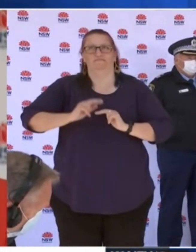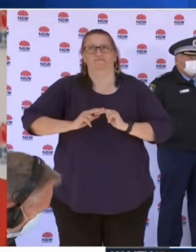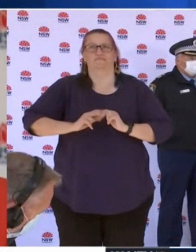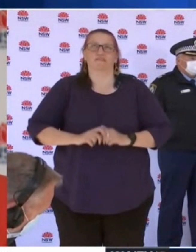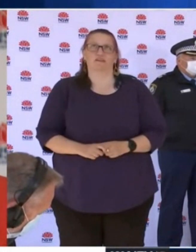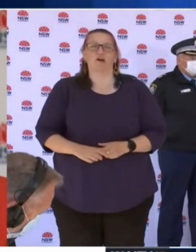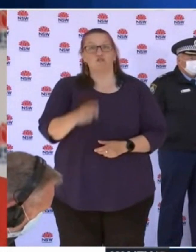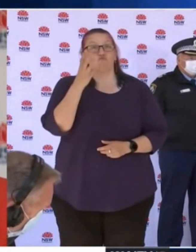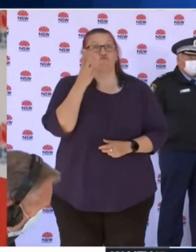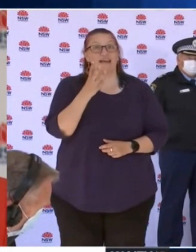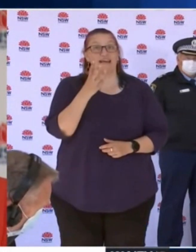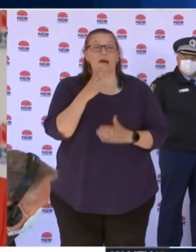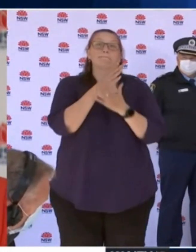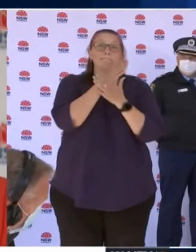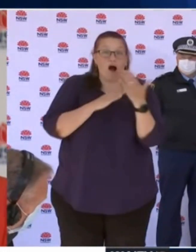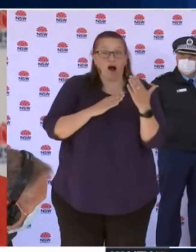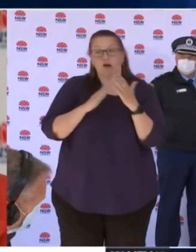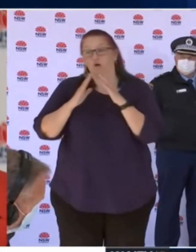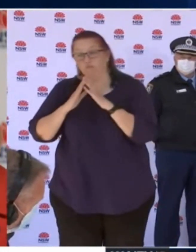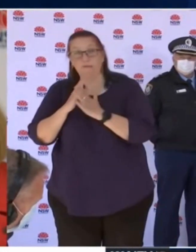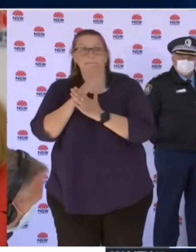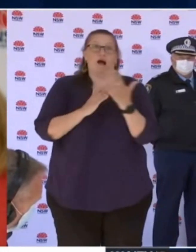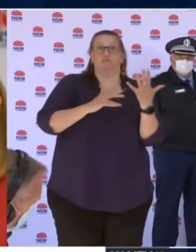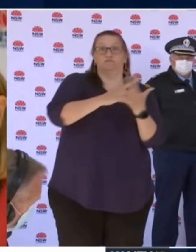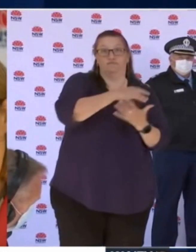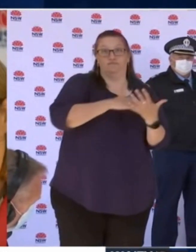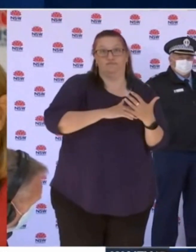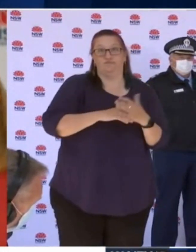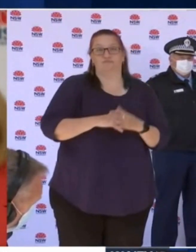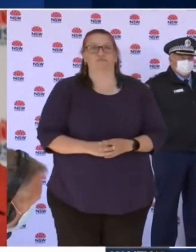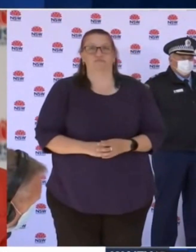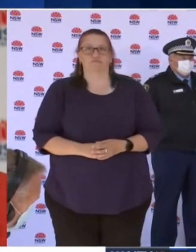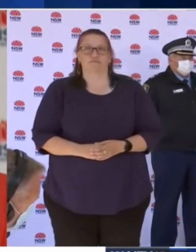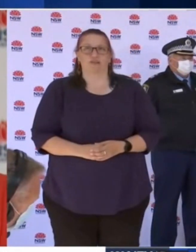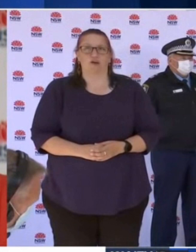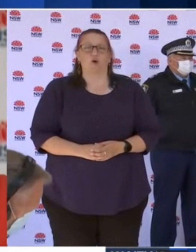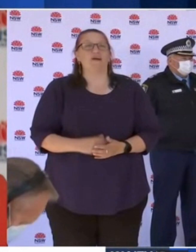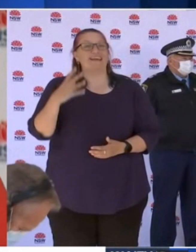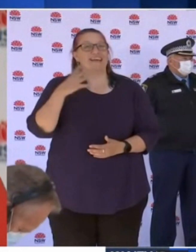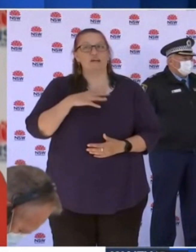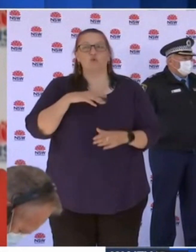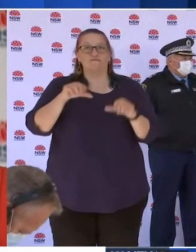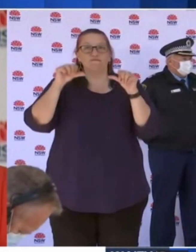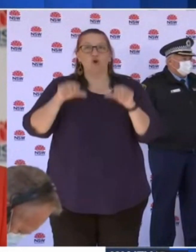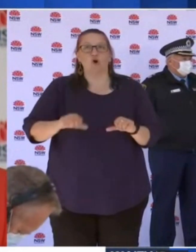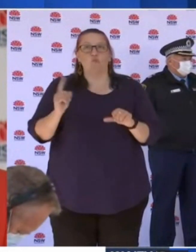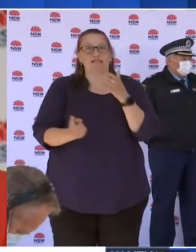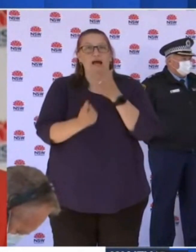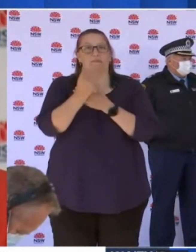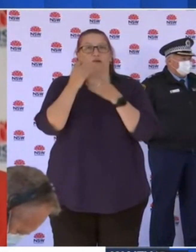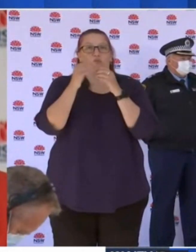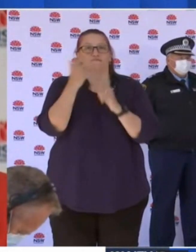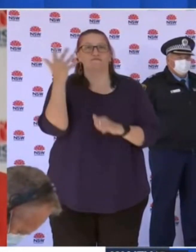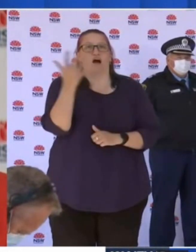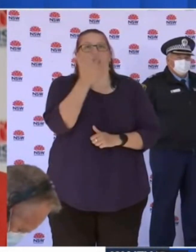in the community. We're just confirming the isolation status for 5 of the other cases. There were no